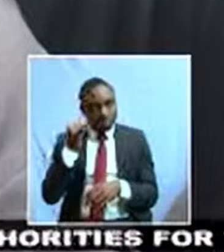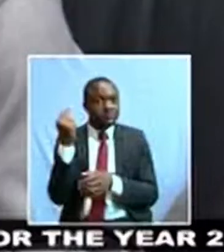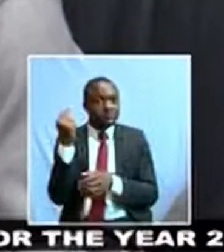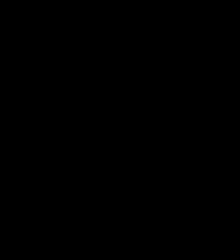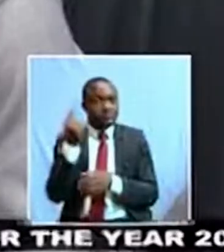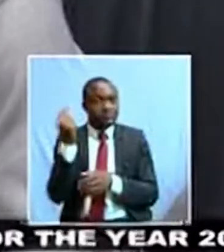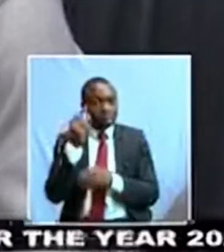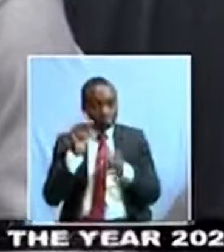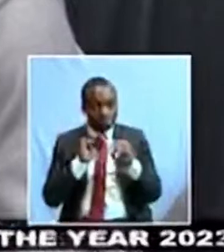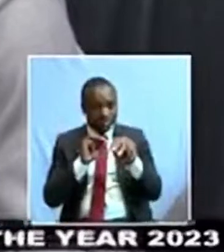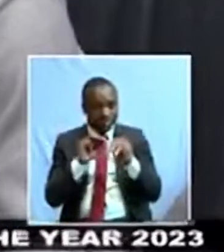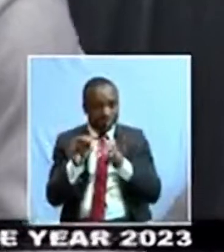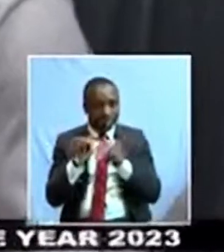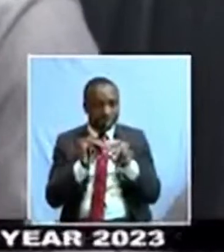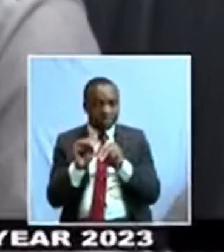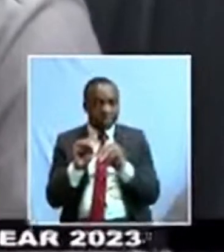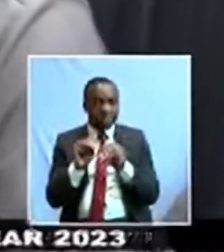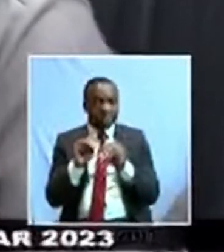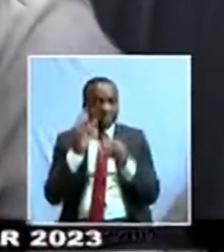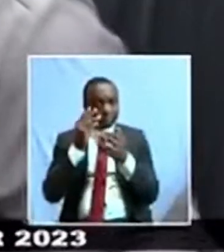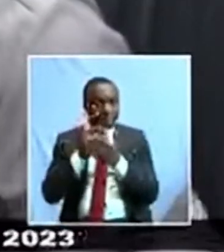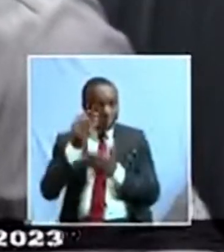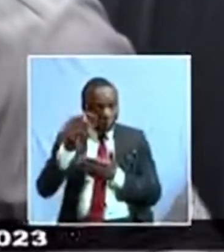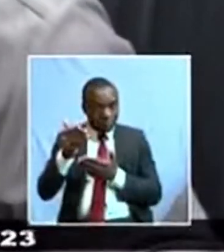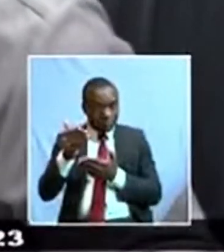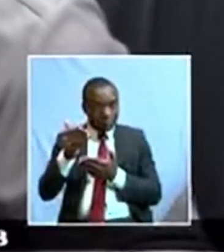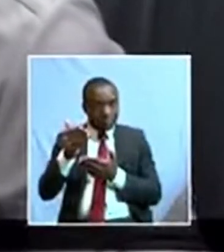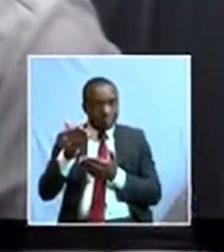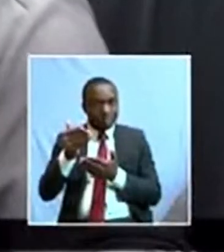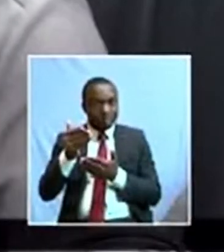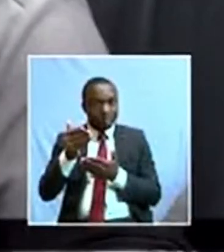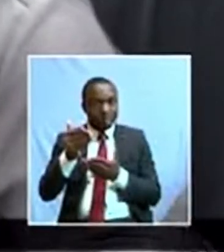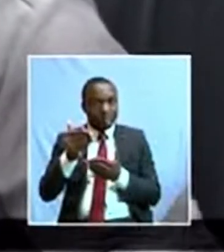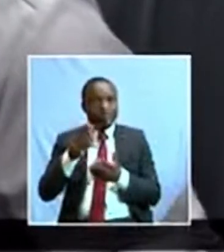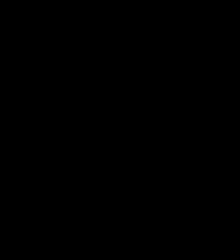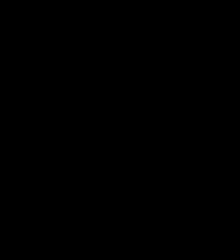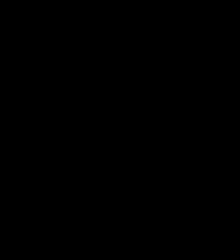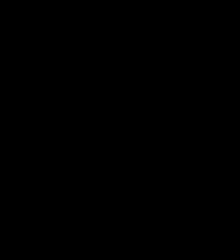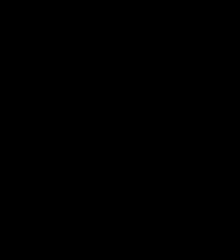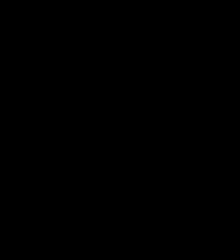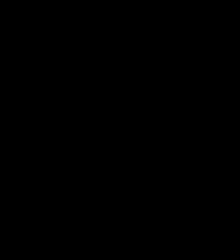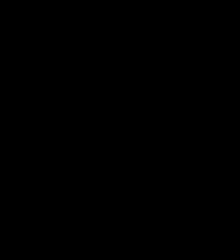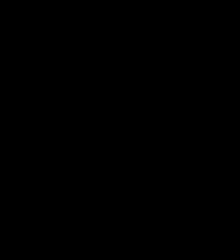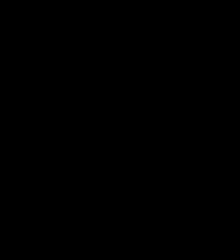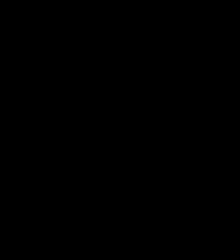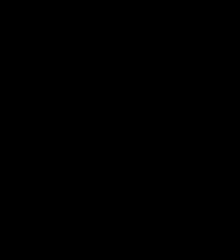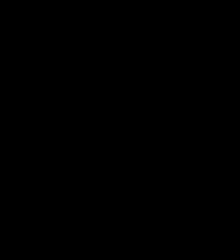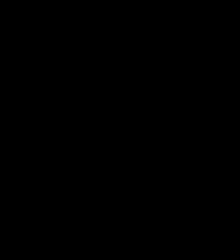you managed to buy bins and receptacles on